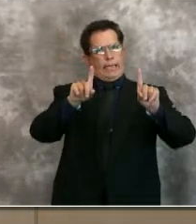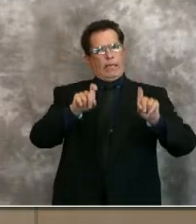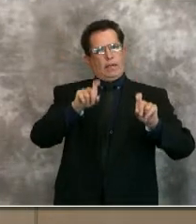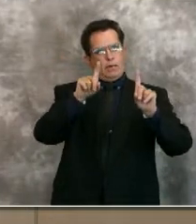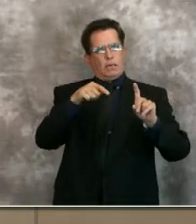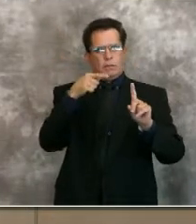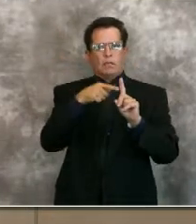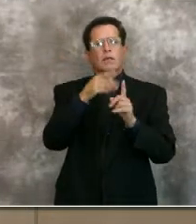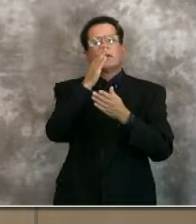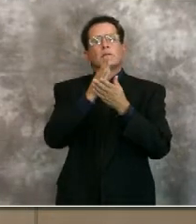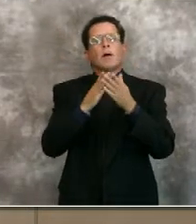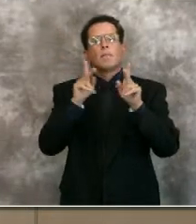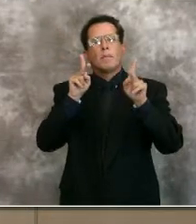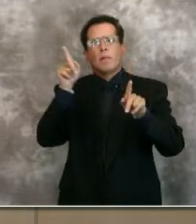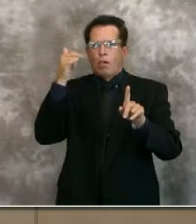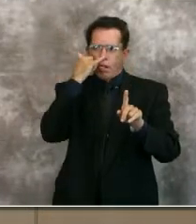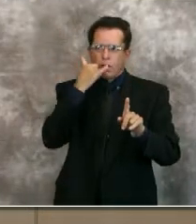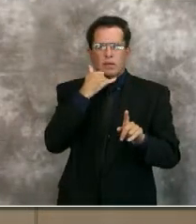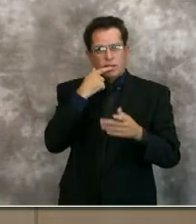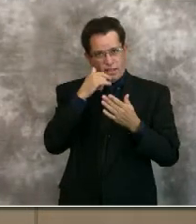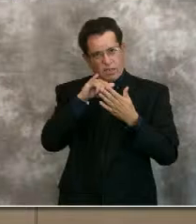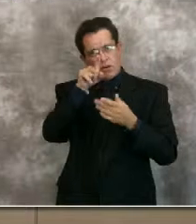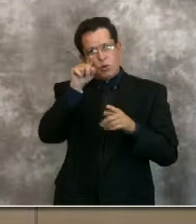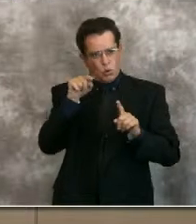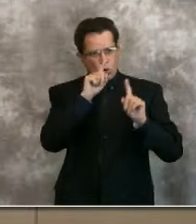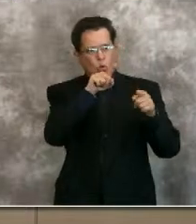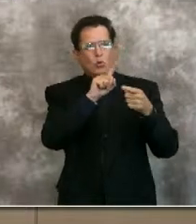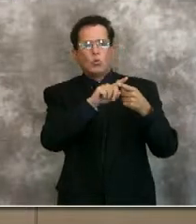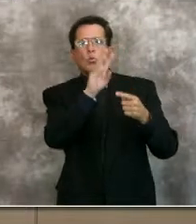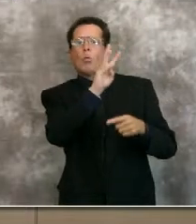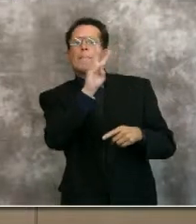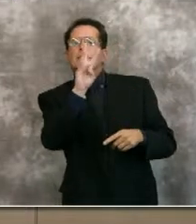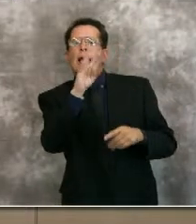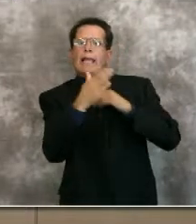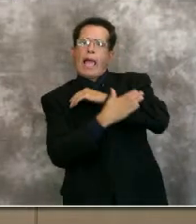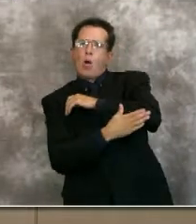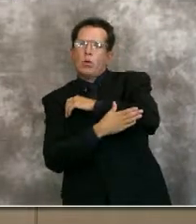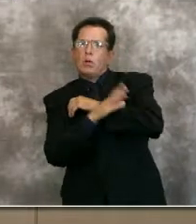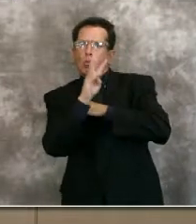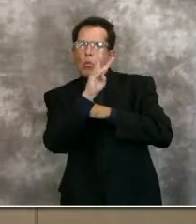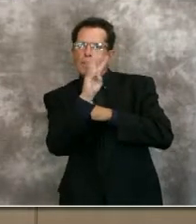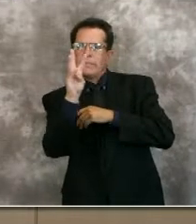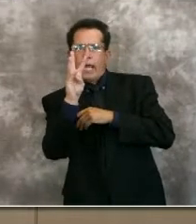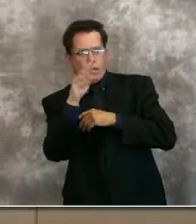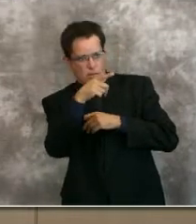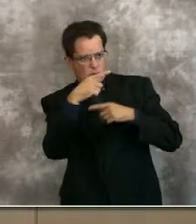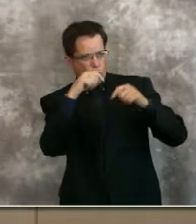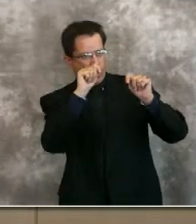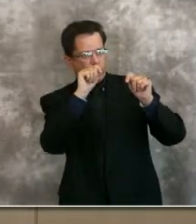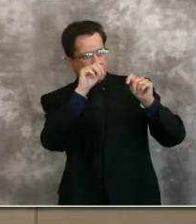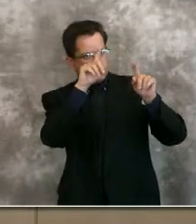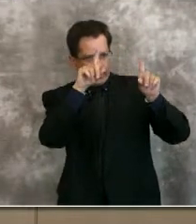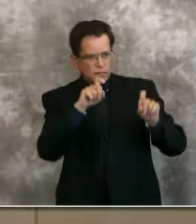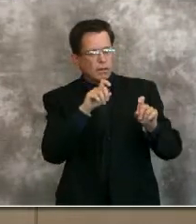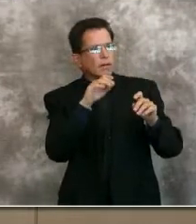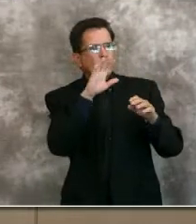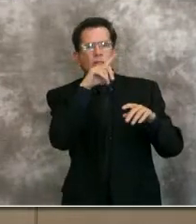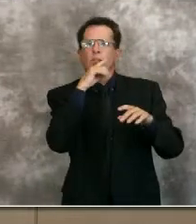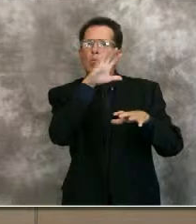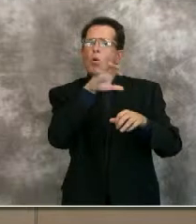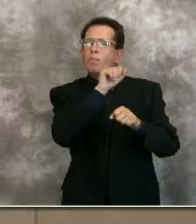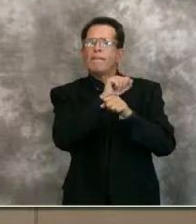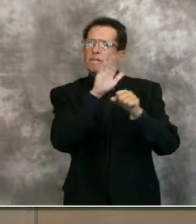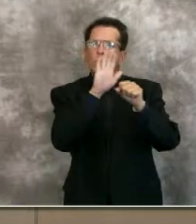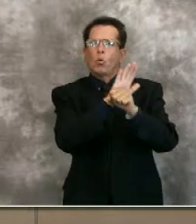recently from people who said that they went to the county website and tried to schedule testing, and slots were filled up for the next 10